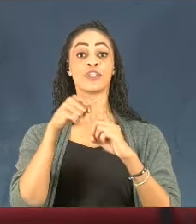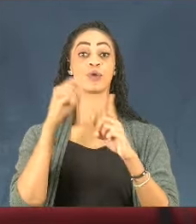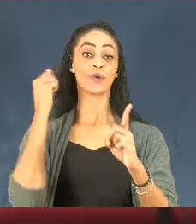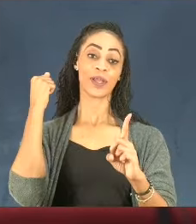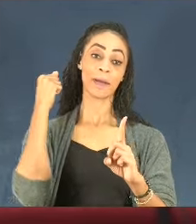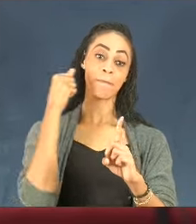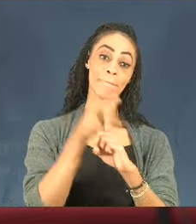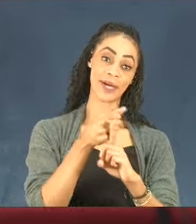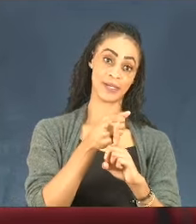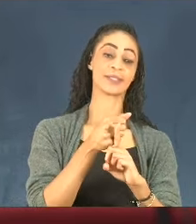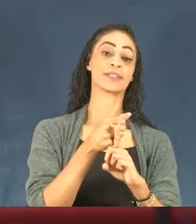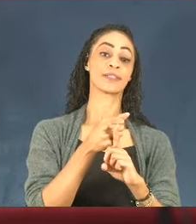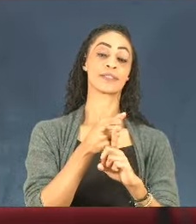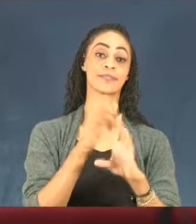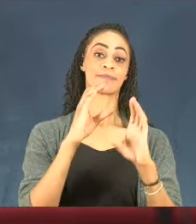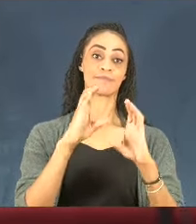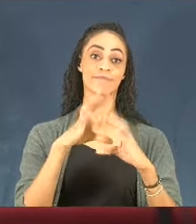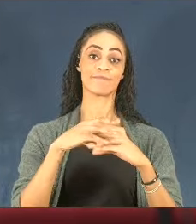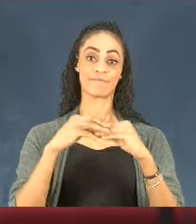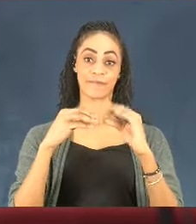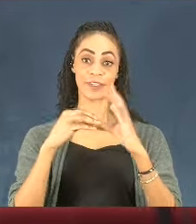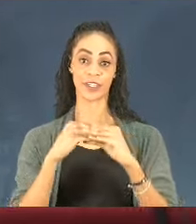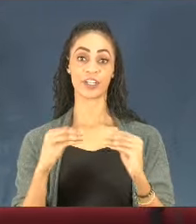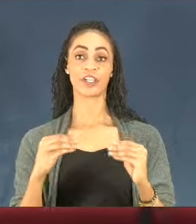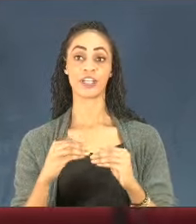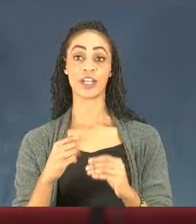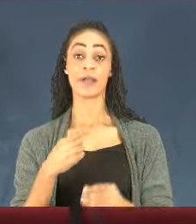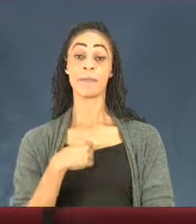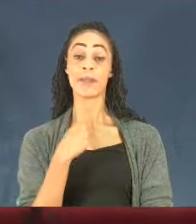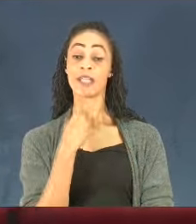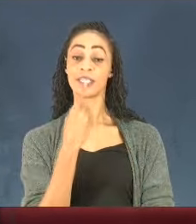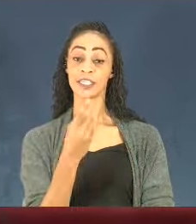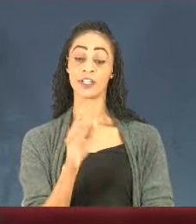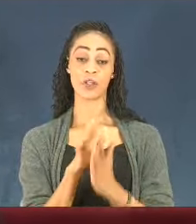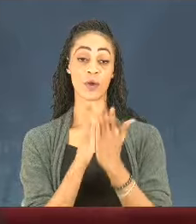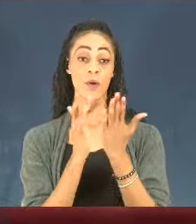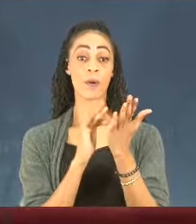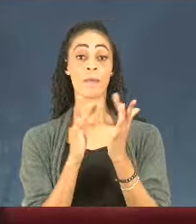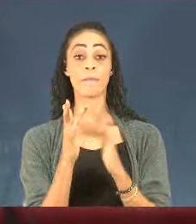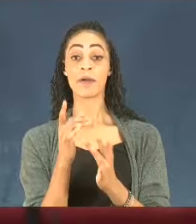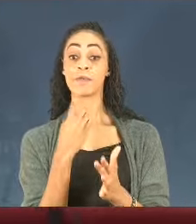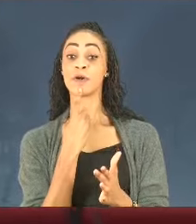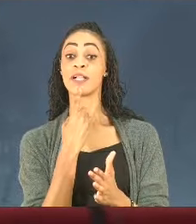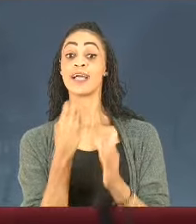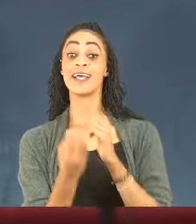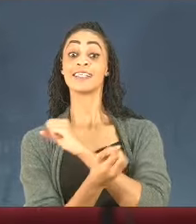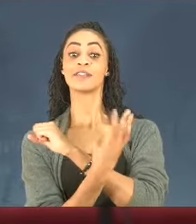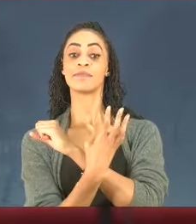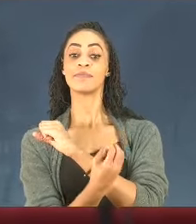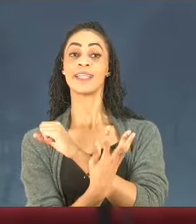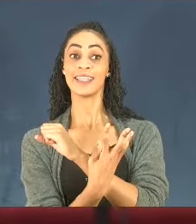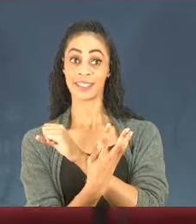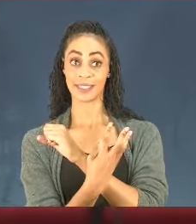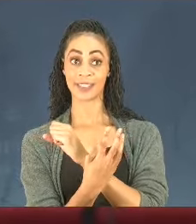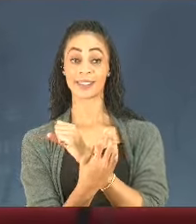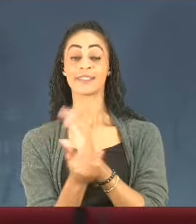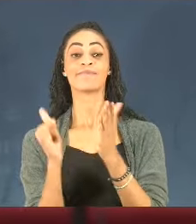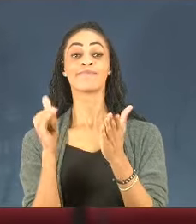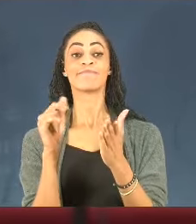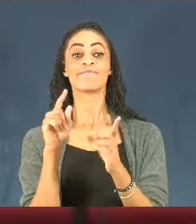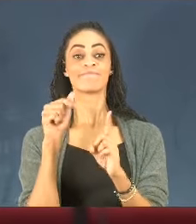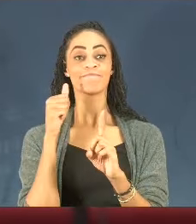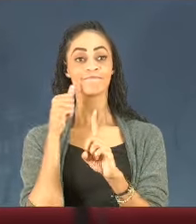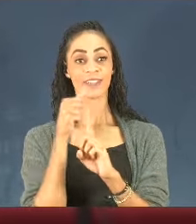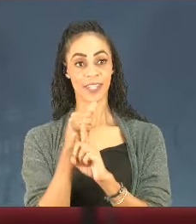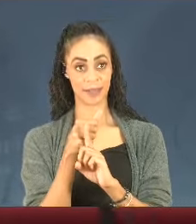creation. And how about if I tell you that the Bible also tells you what that flavor looks like? This is what the